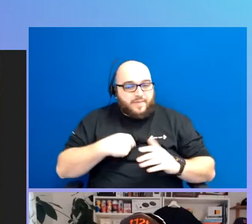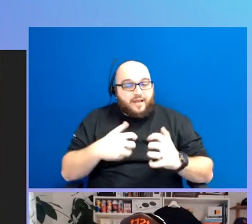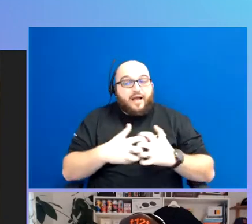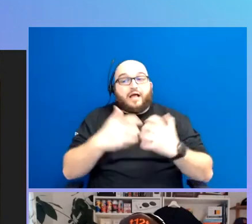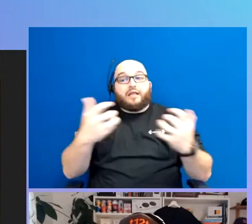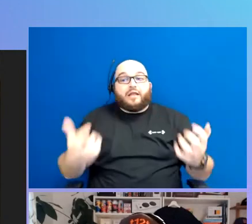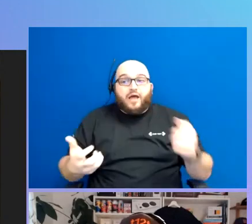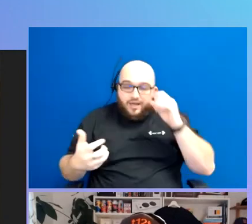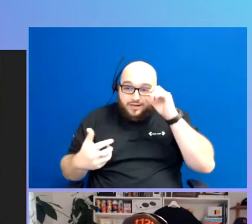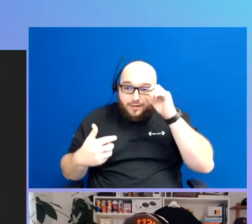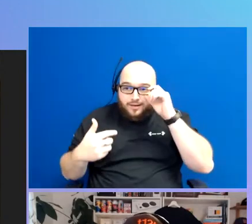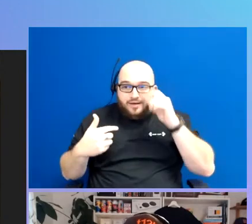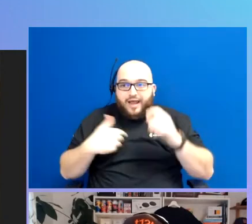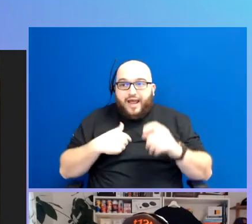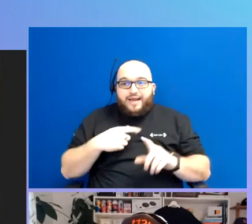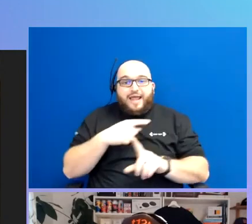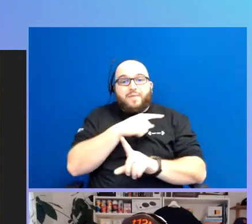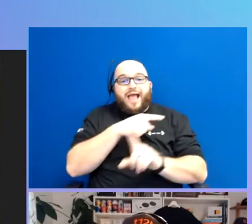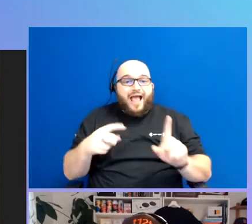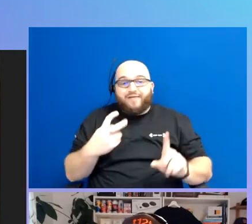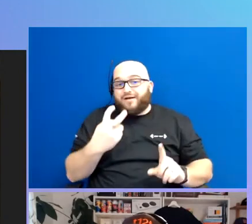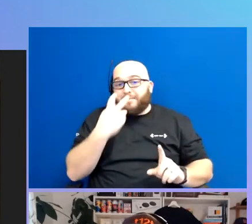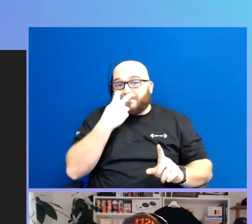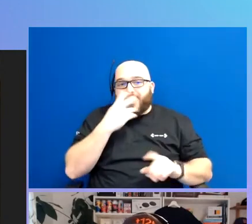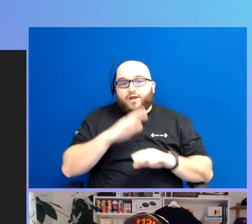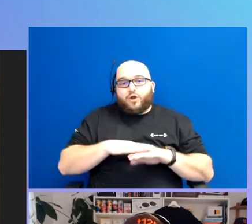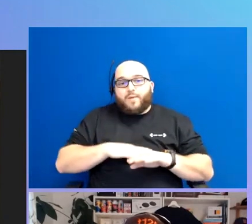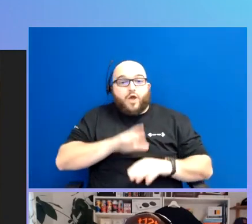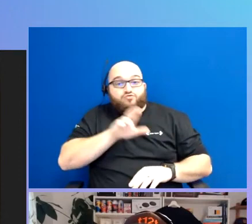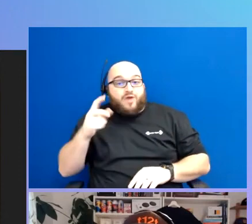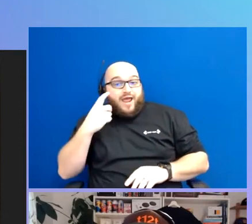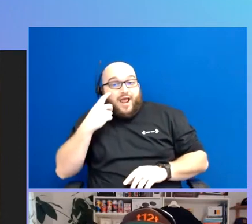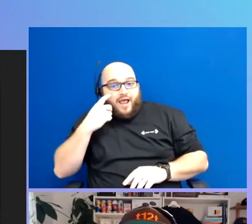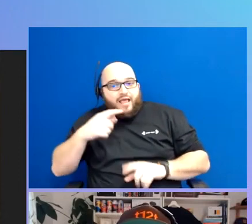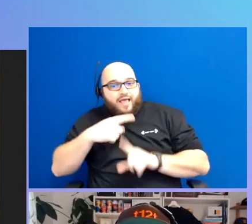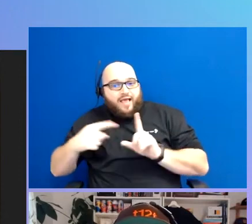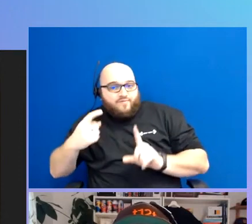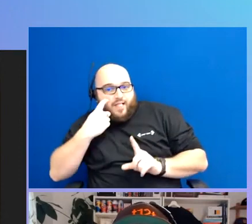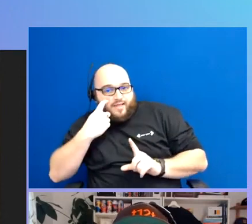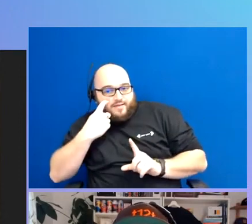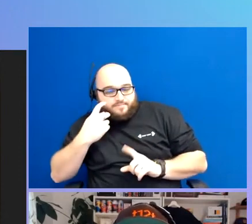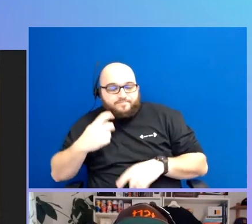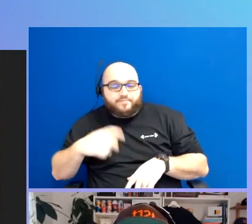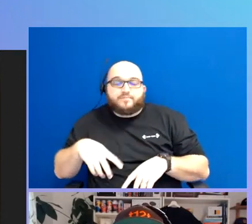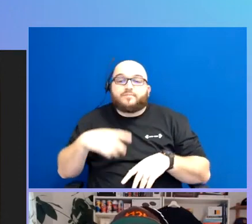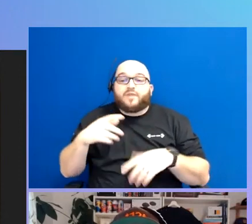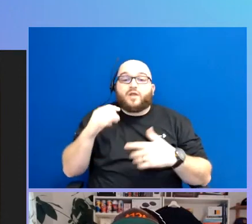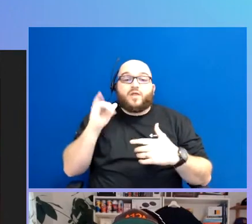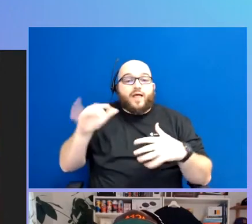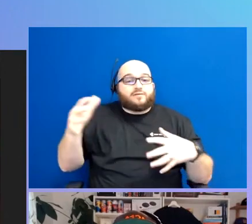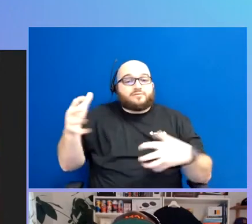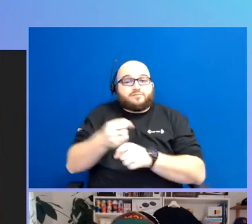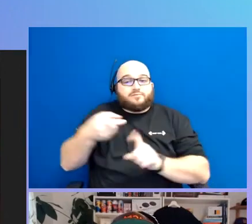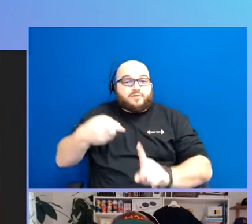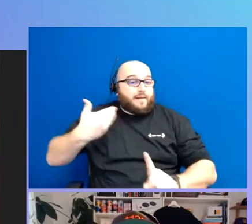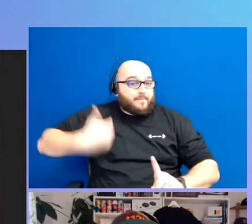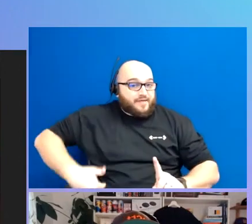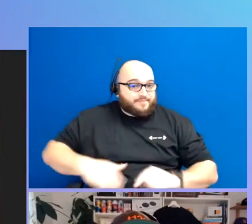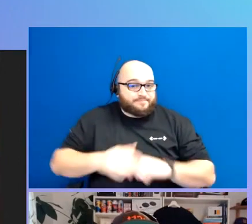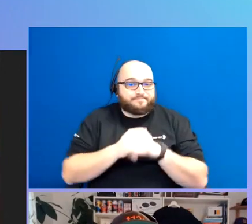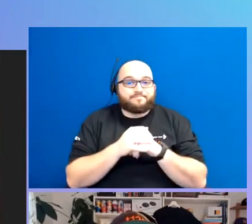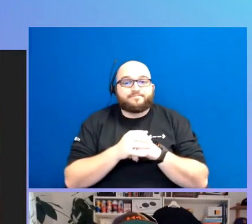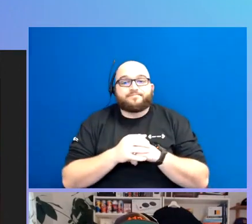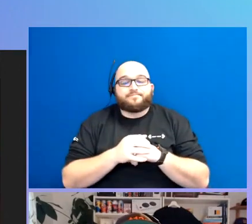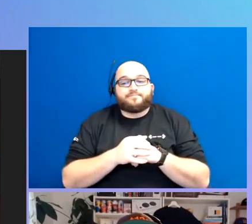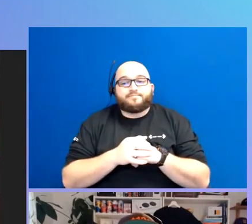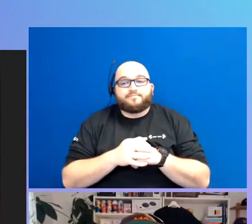am half blind on my right eye. That's short about me. What